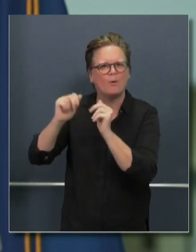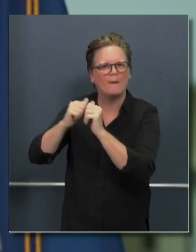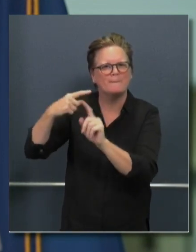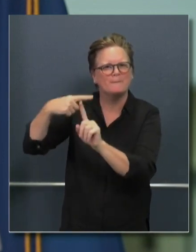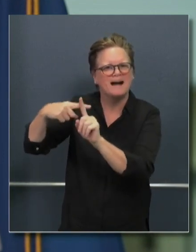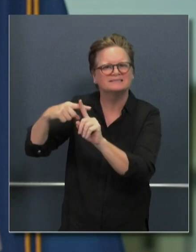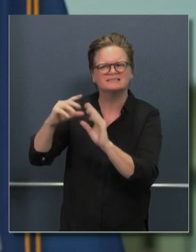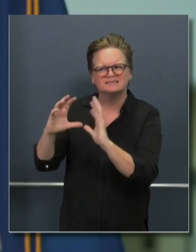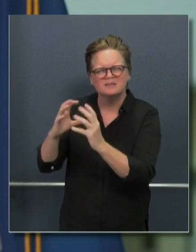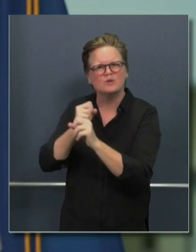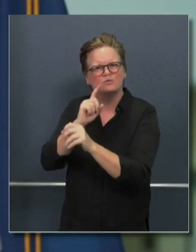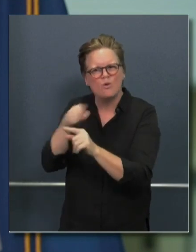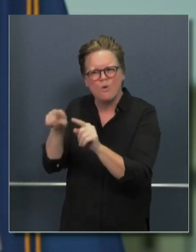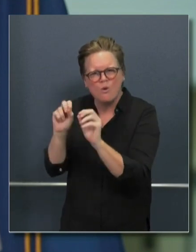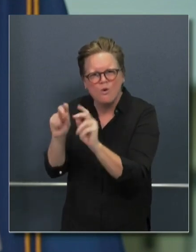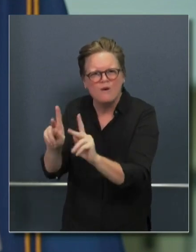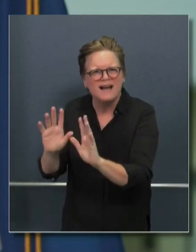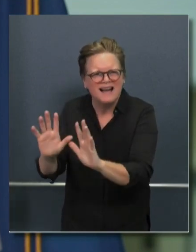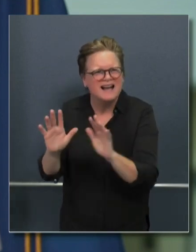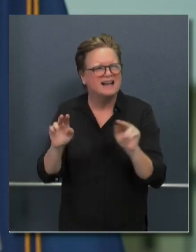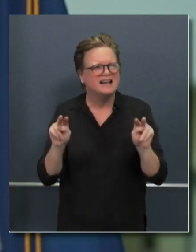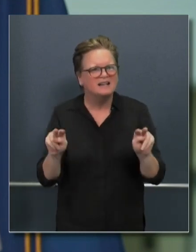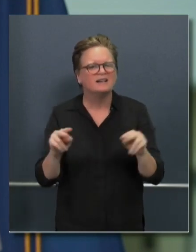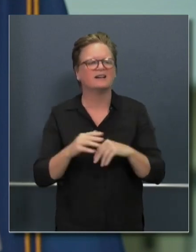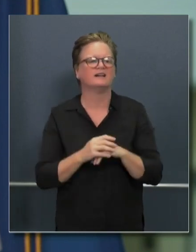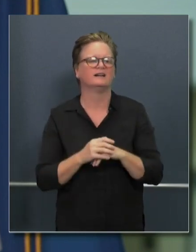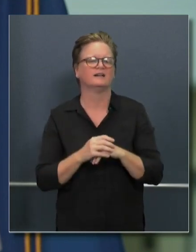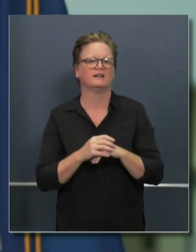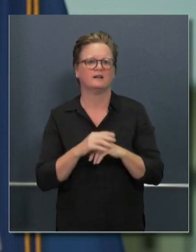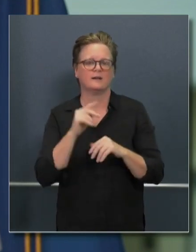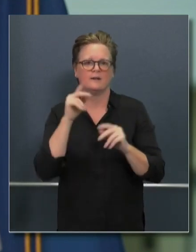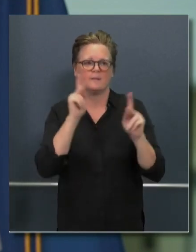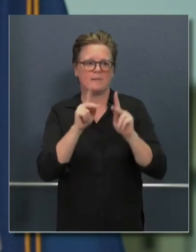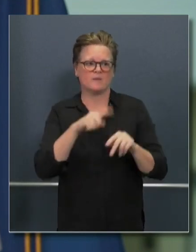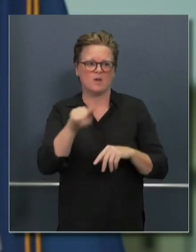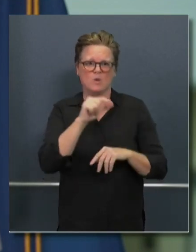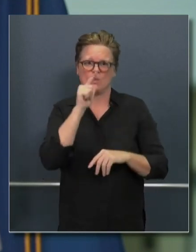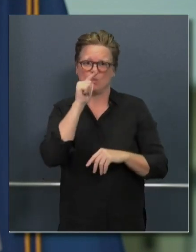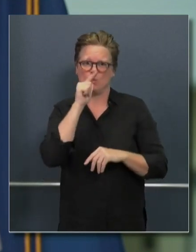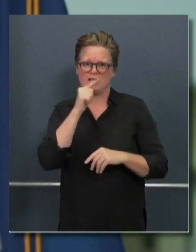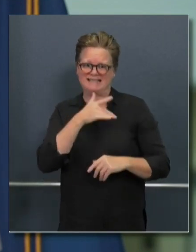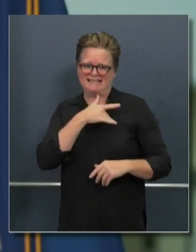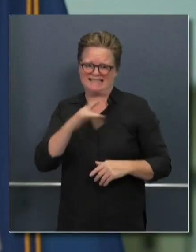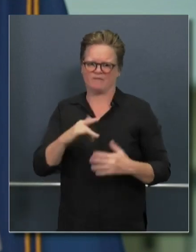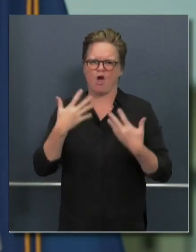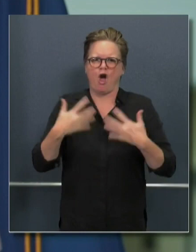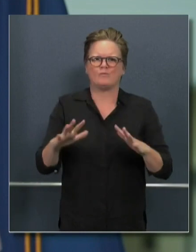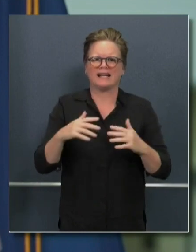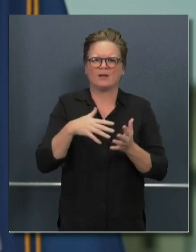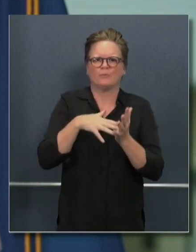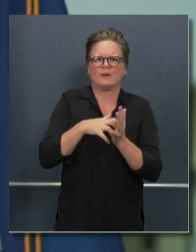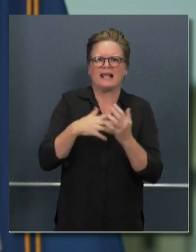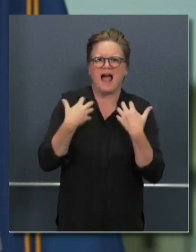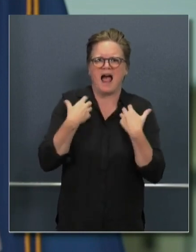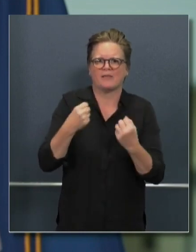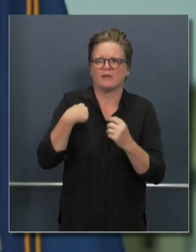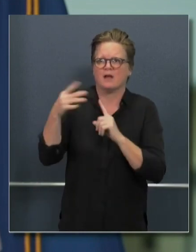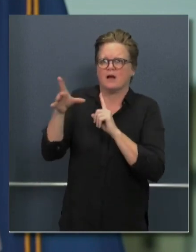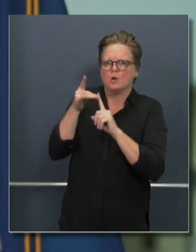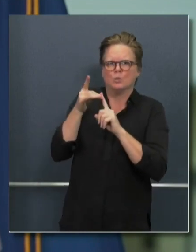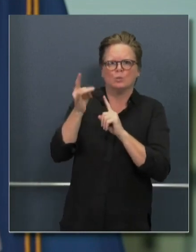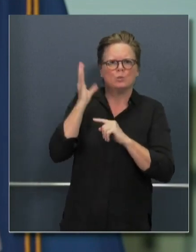We'll be stubborn about monitoring. With 13 counties, we're currently monitoring closely, monitoring all counties,